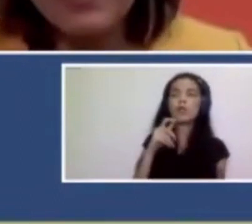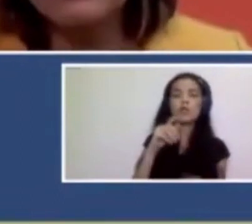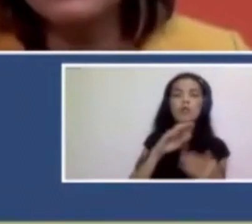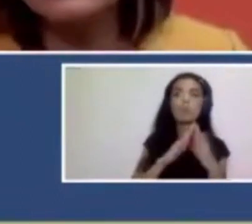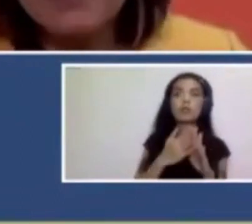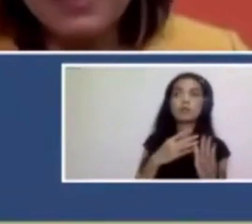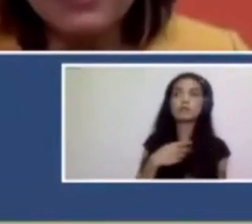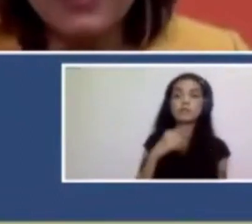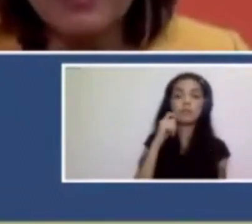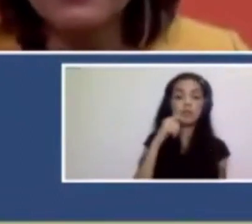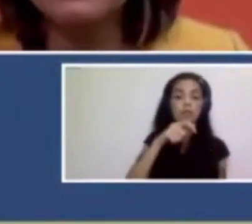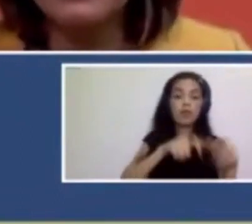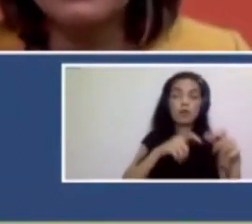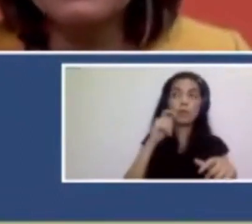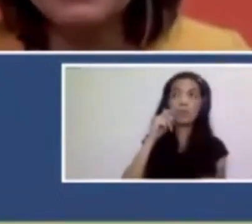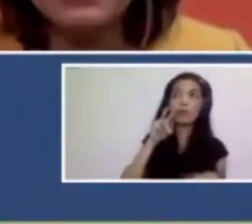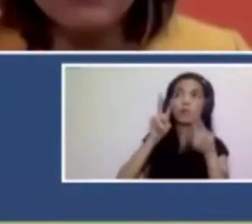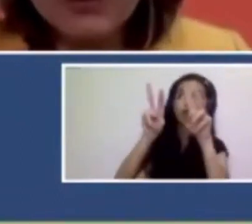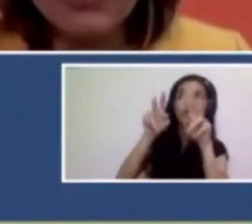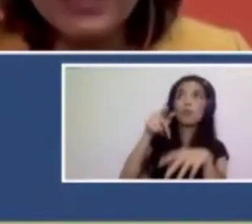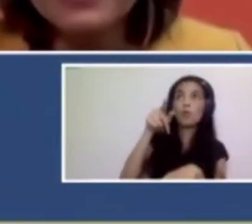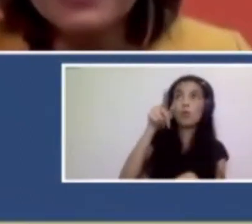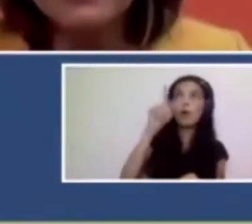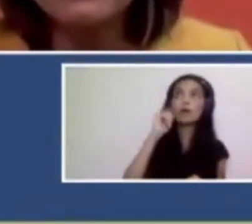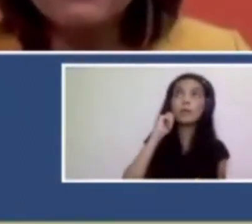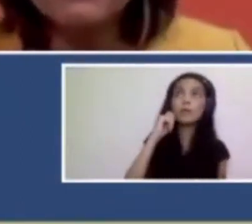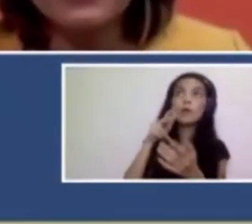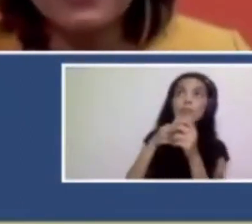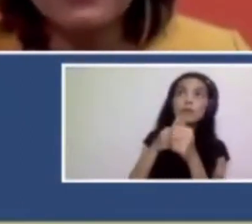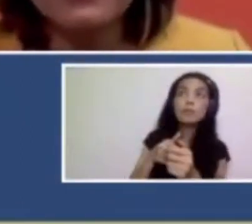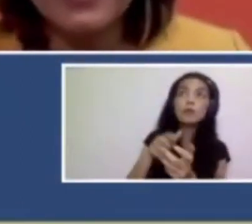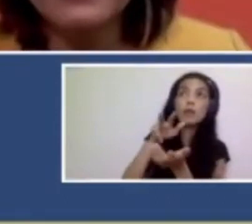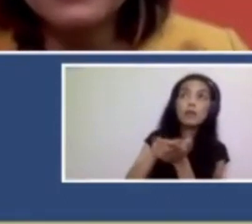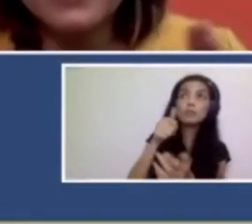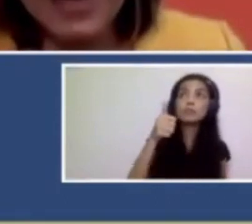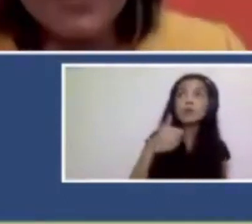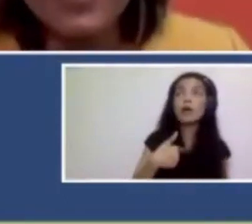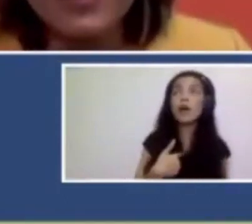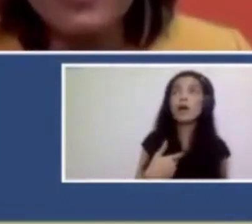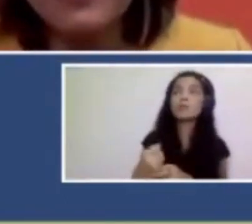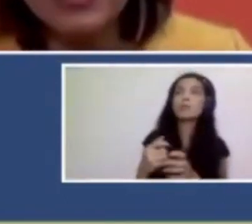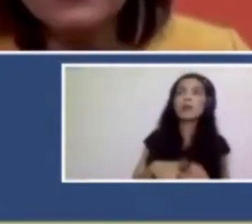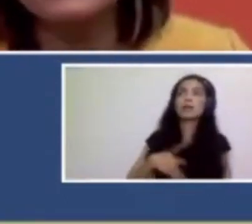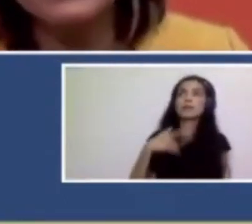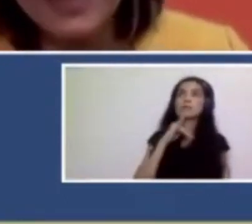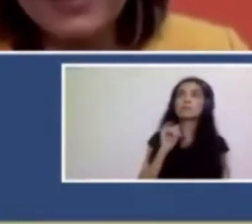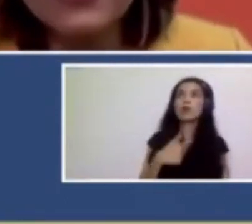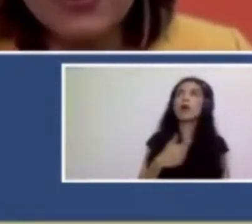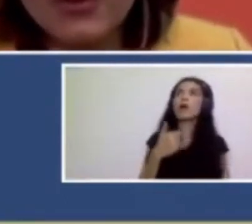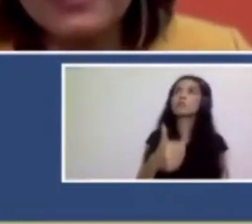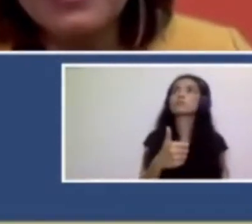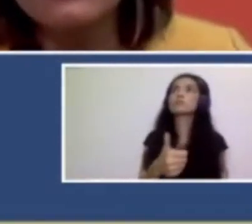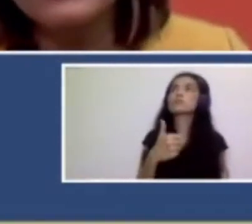very similar to them, has been able to do it, they feel like at least they have the option, they can also do